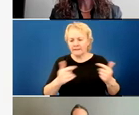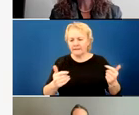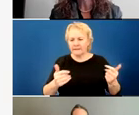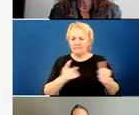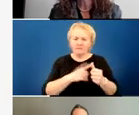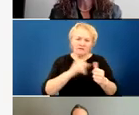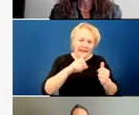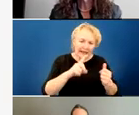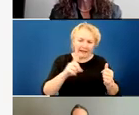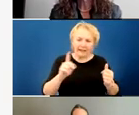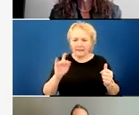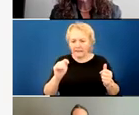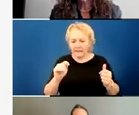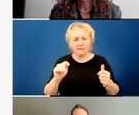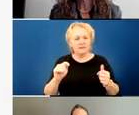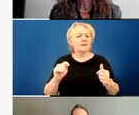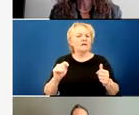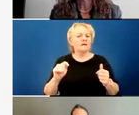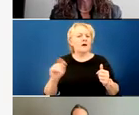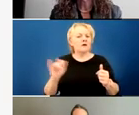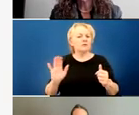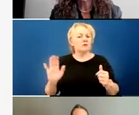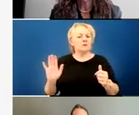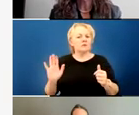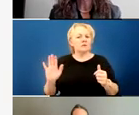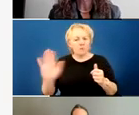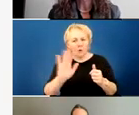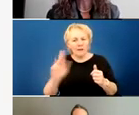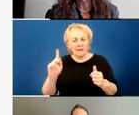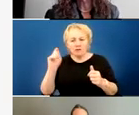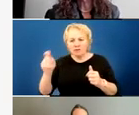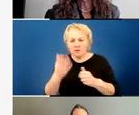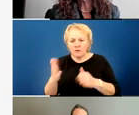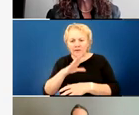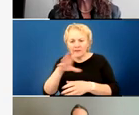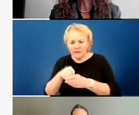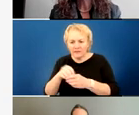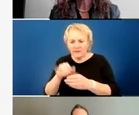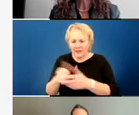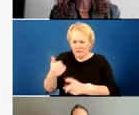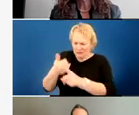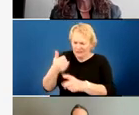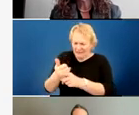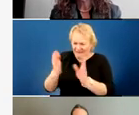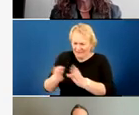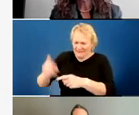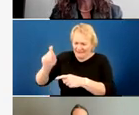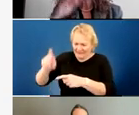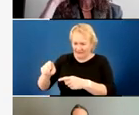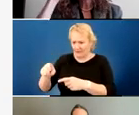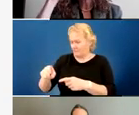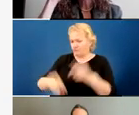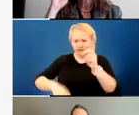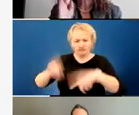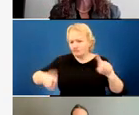aid kit, your emergency kit should definitely contain items that meet your individual needs in a variety of